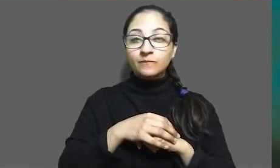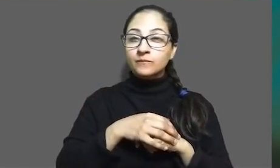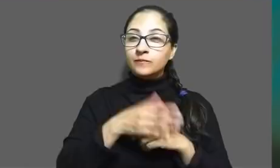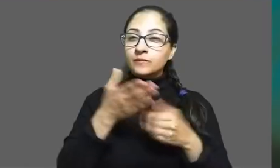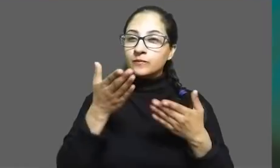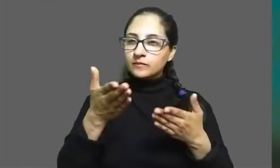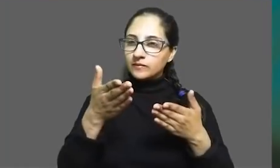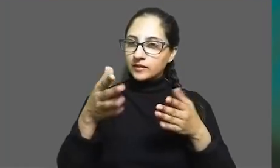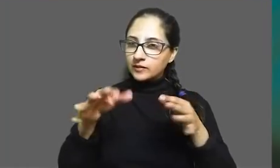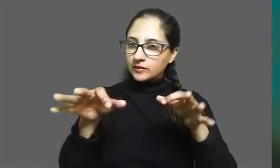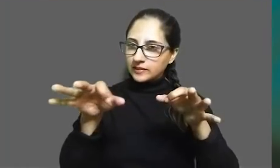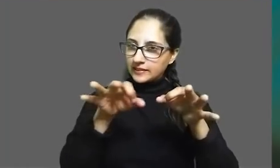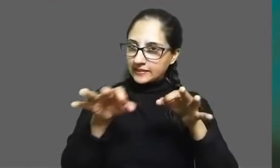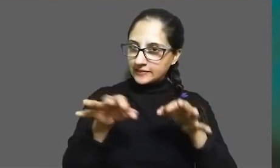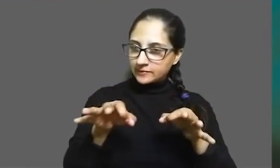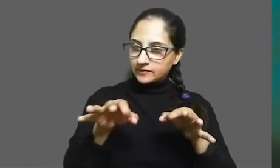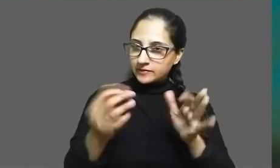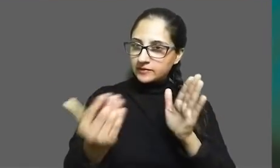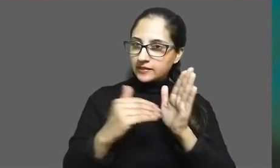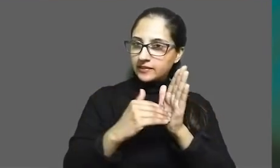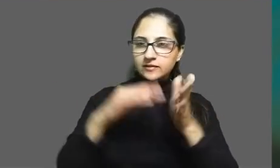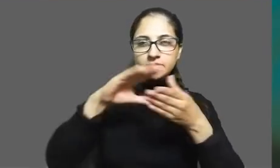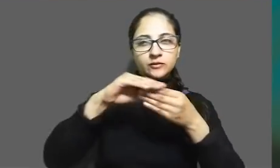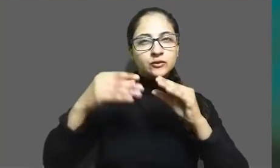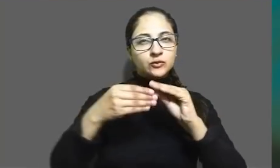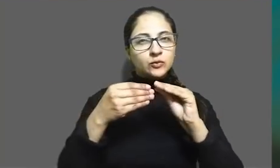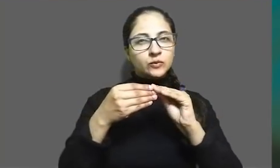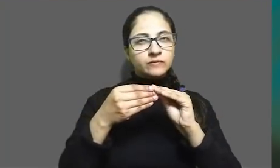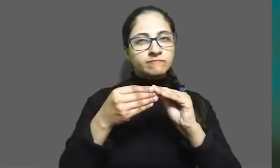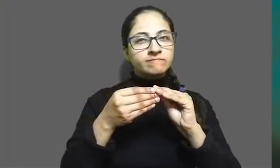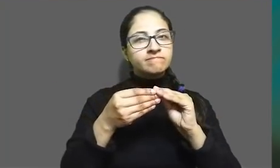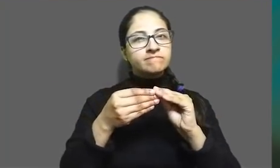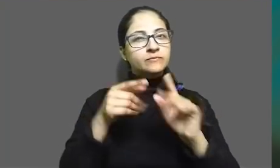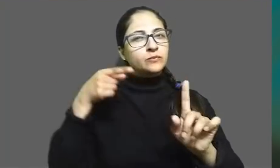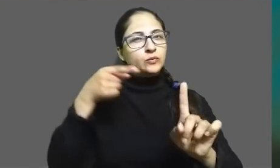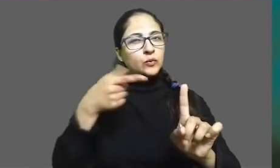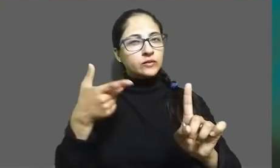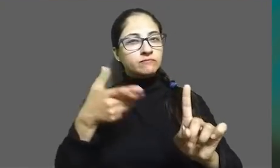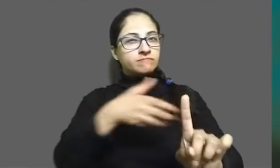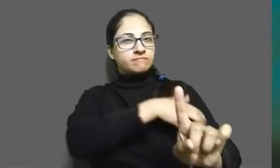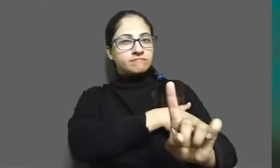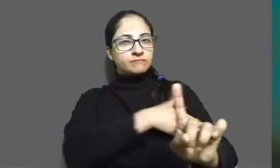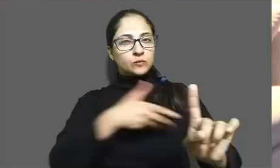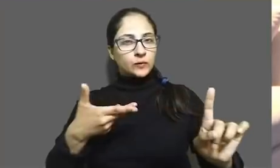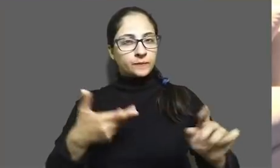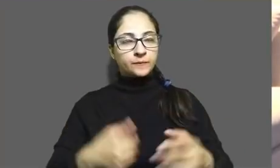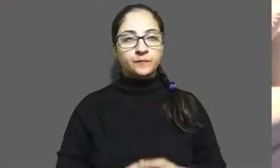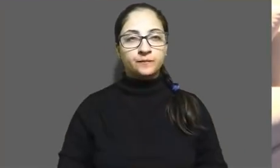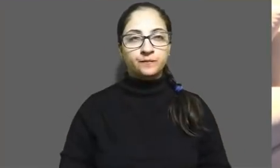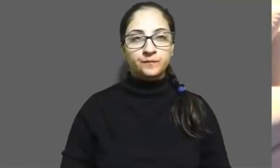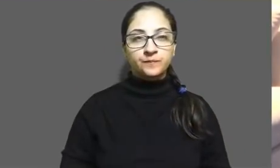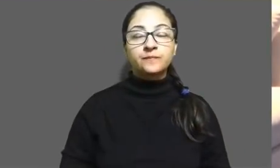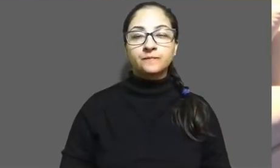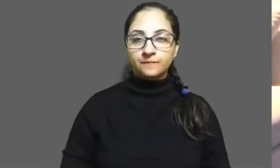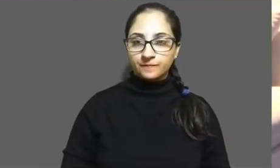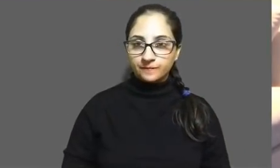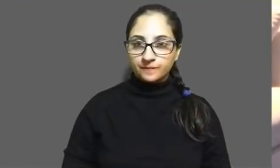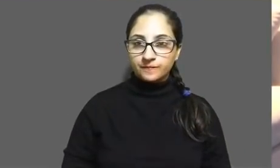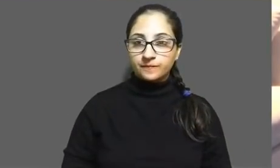resonance for you. Can you highlight the essence of that particular teaching, please?